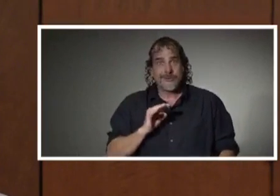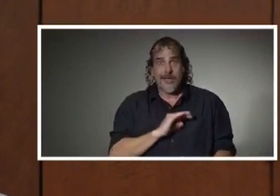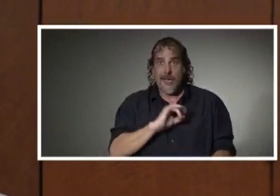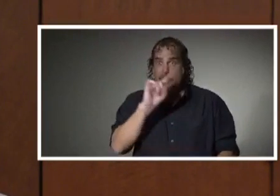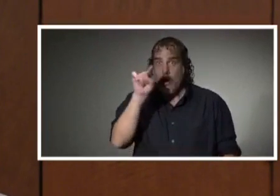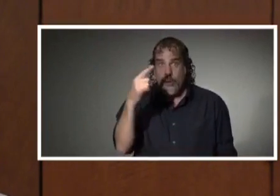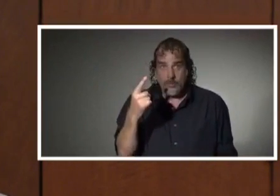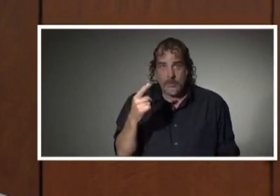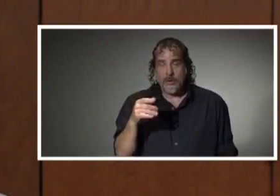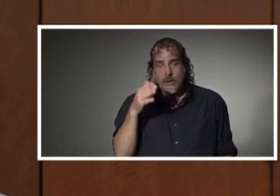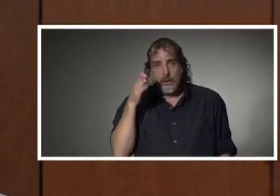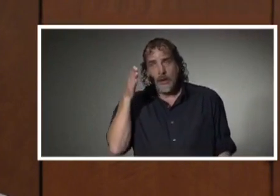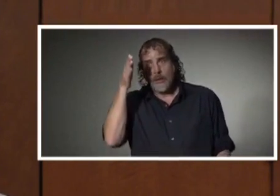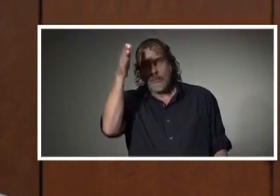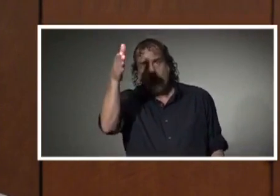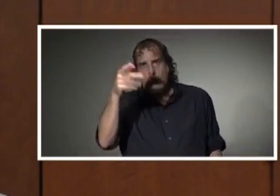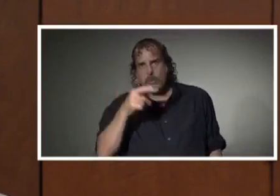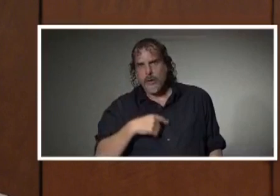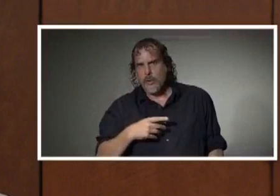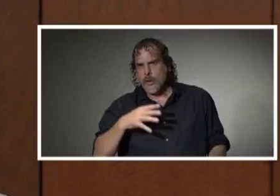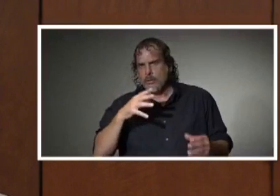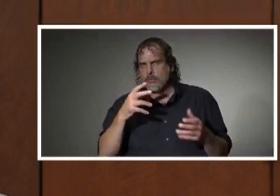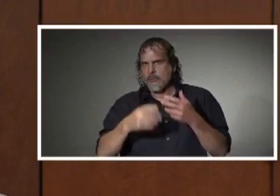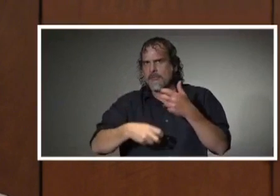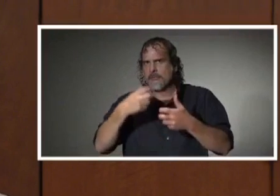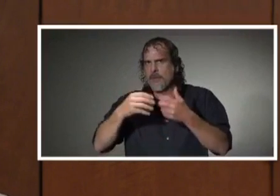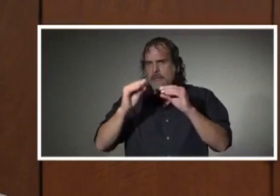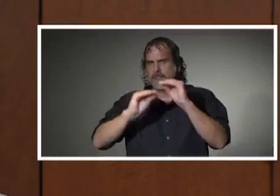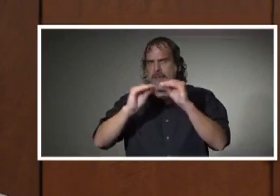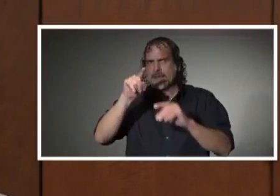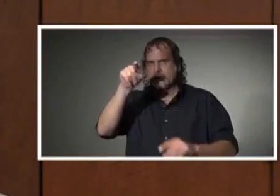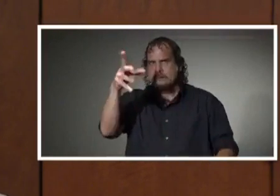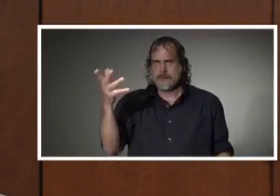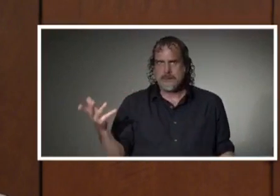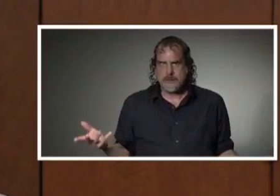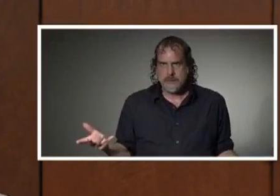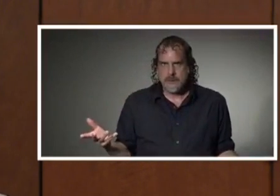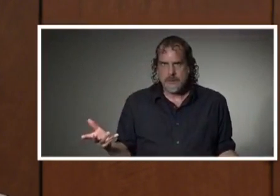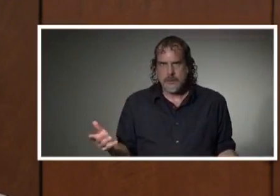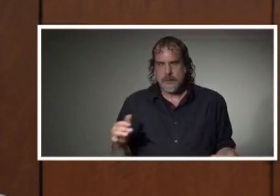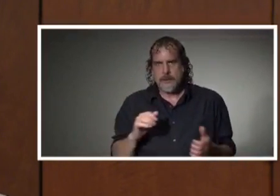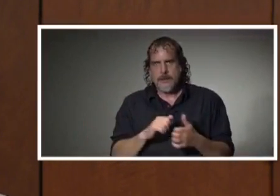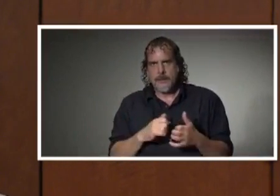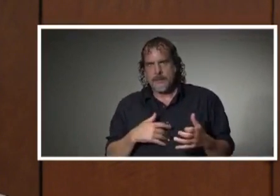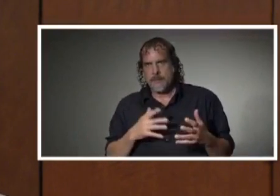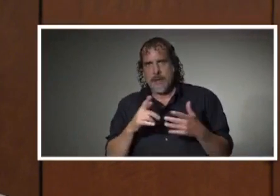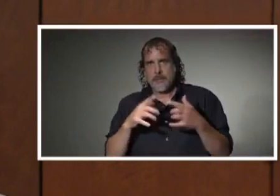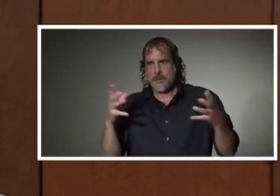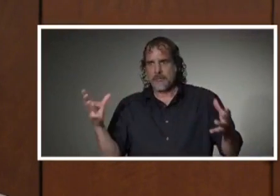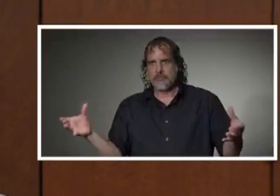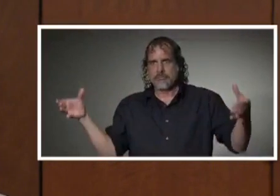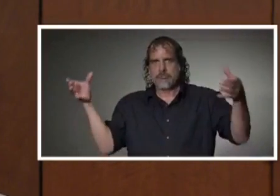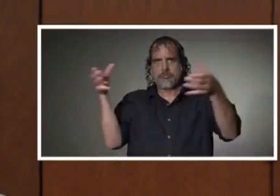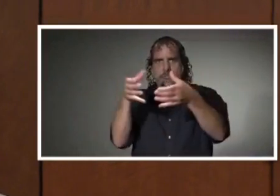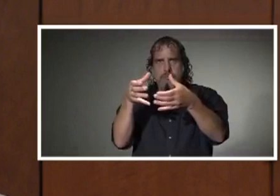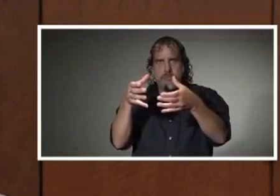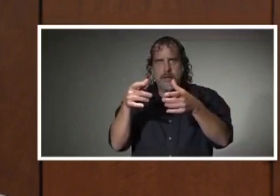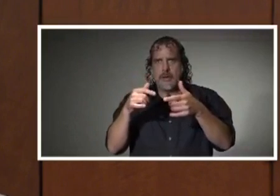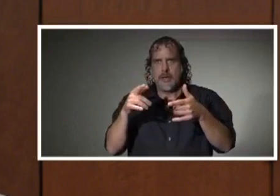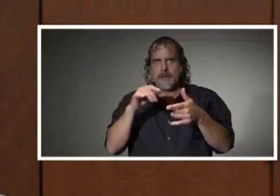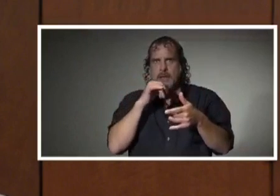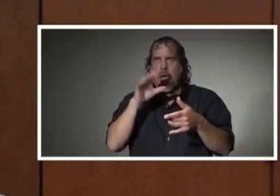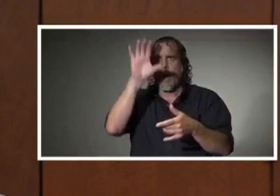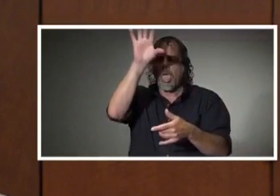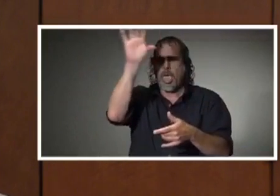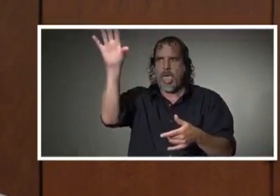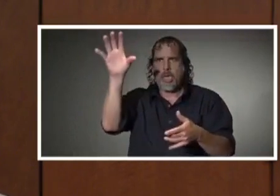forward, that's a problem we seek to address. And doing so probably by some form of consolidation and having larger offices